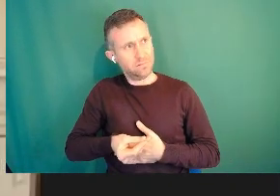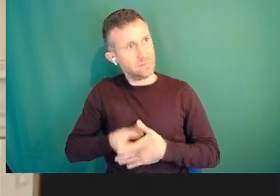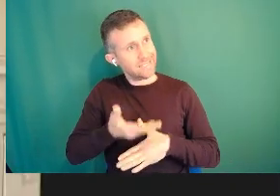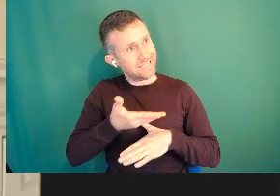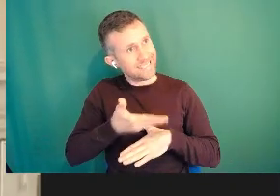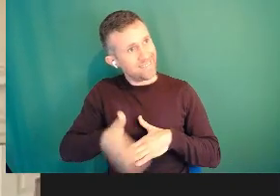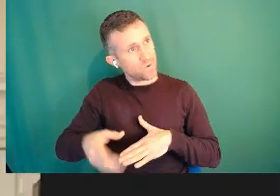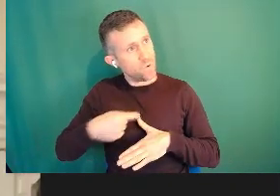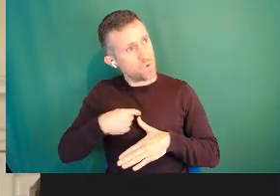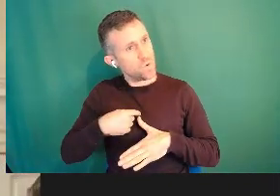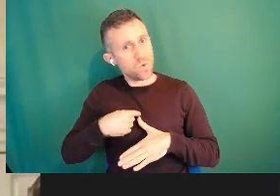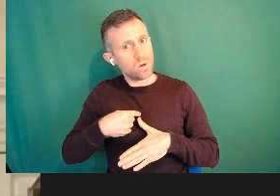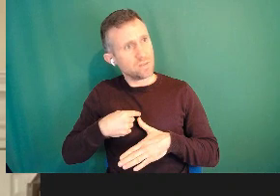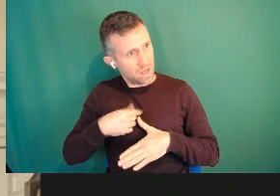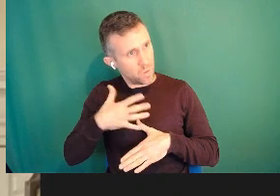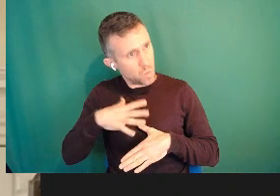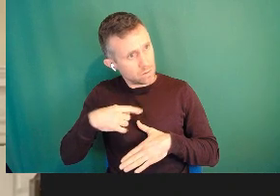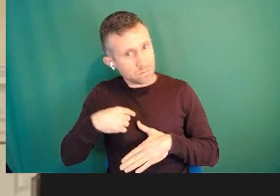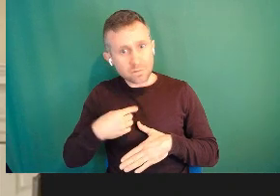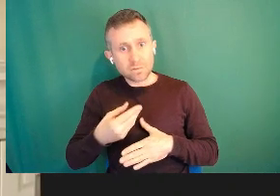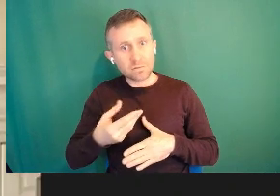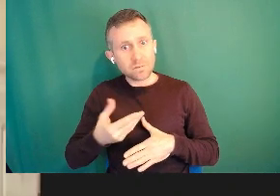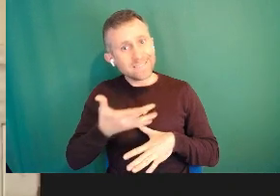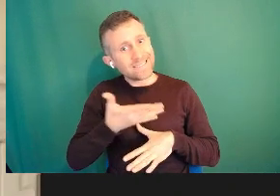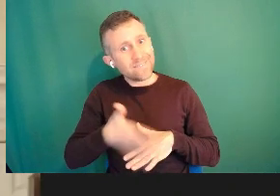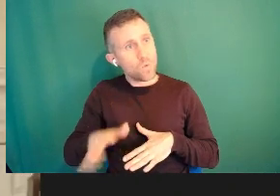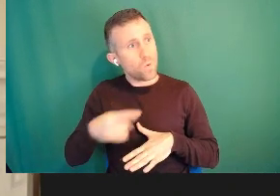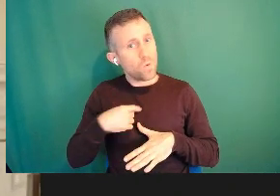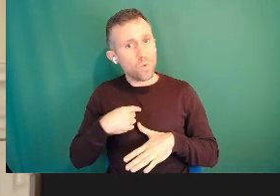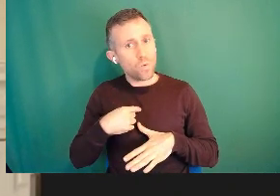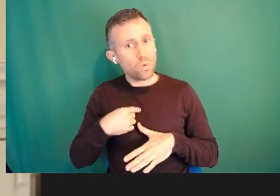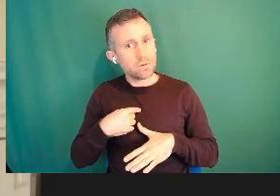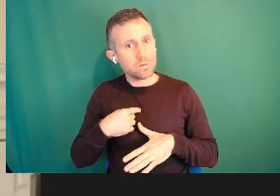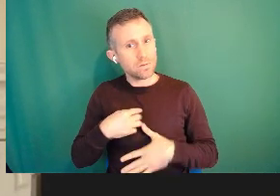Oh, I've gone. Can't see what I'm showing you.